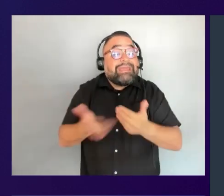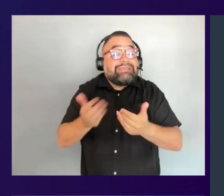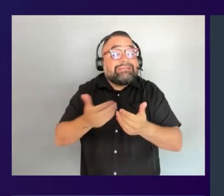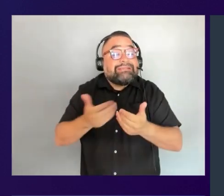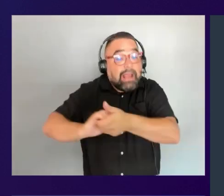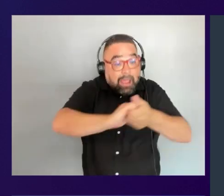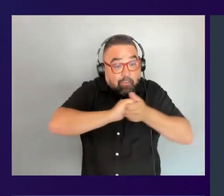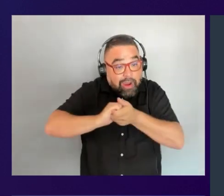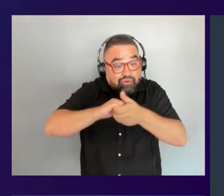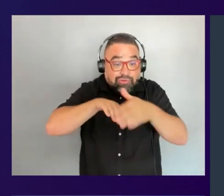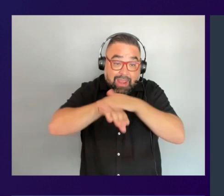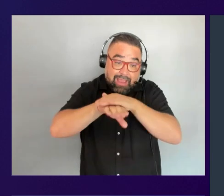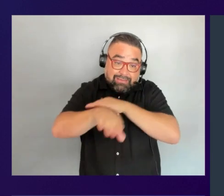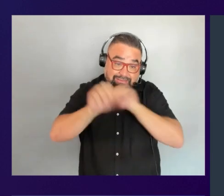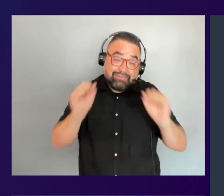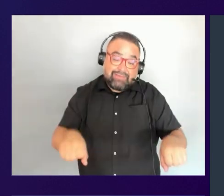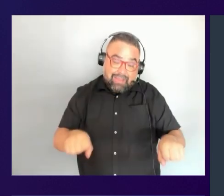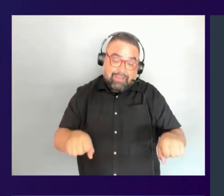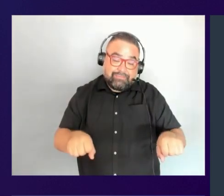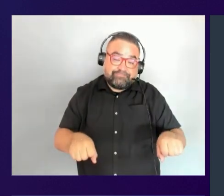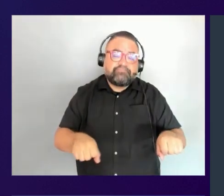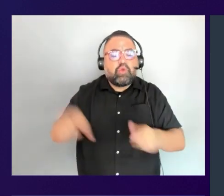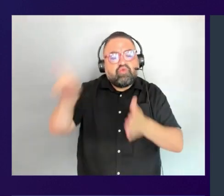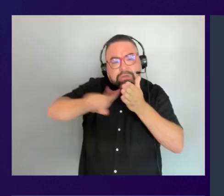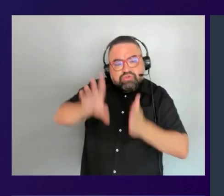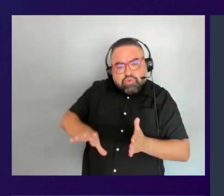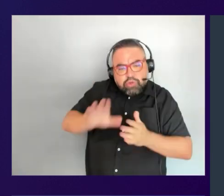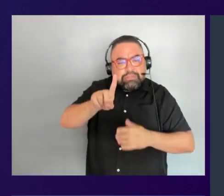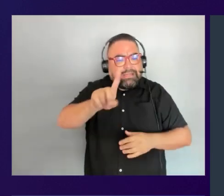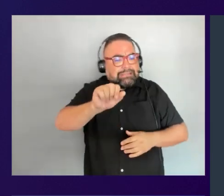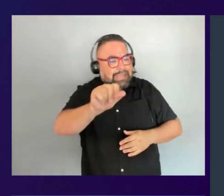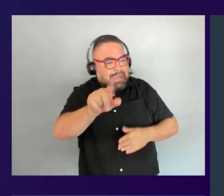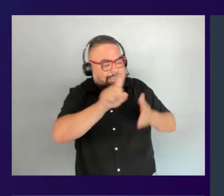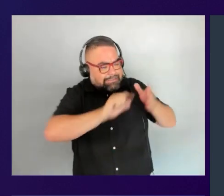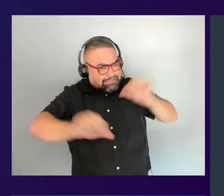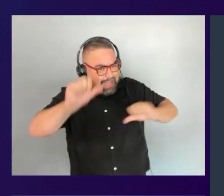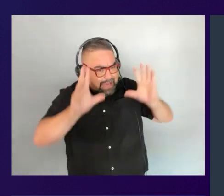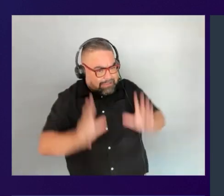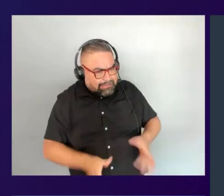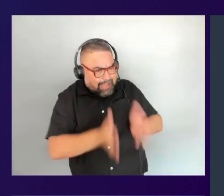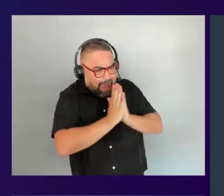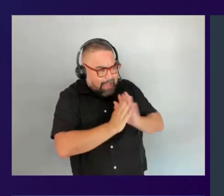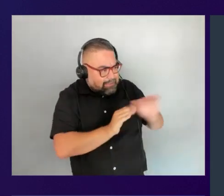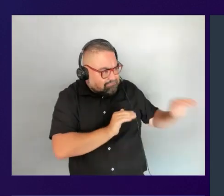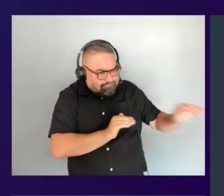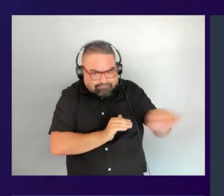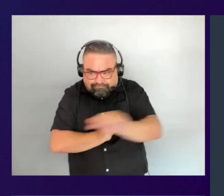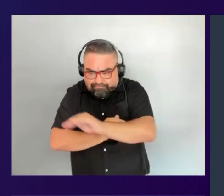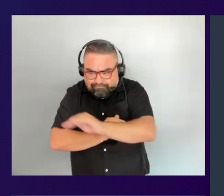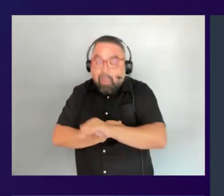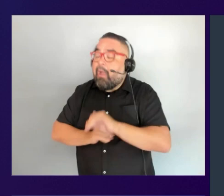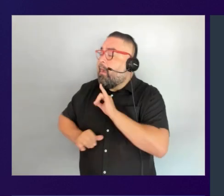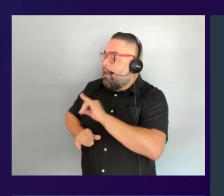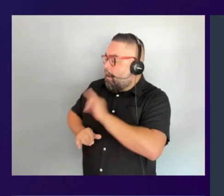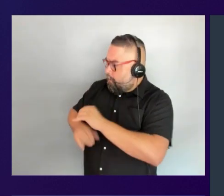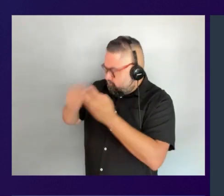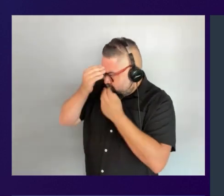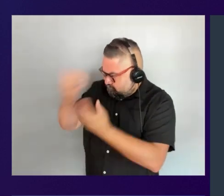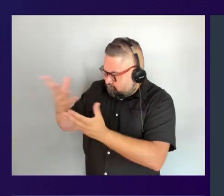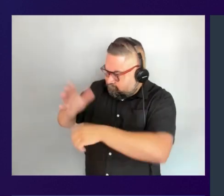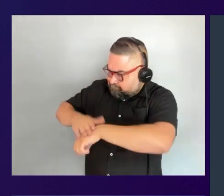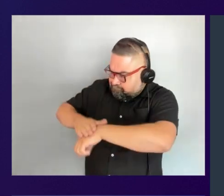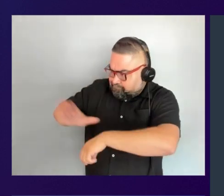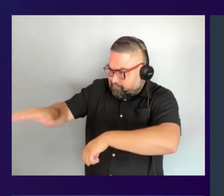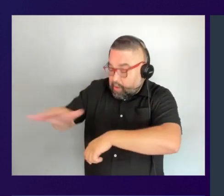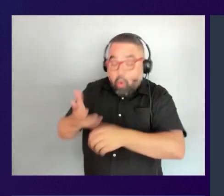And when we talk to researchers, application owners, data scientists, deploying on AWS, they often tell us they want the following